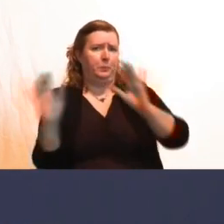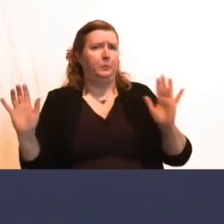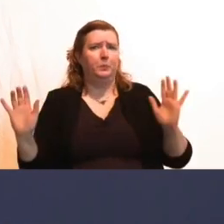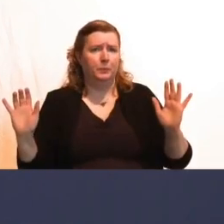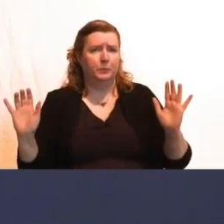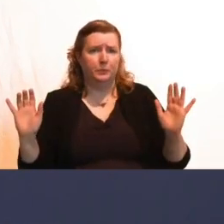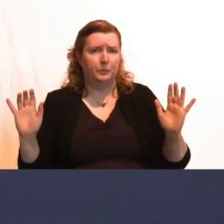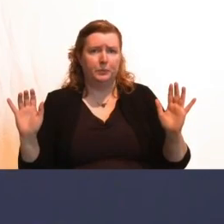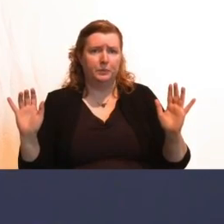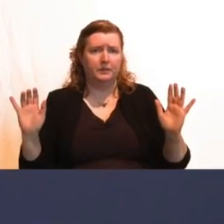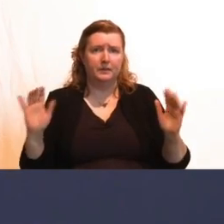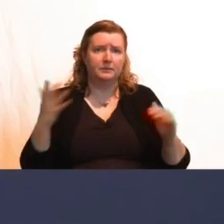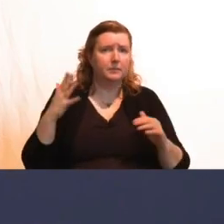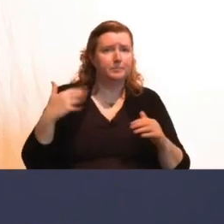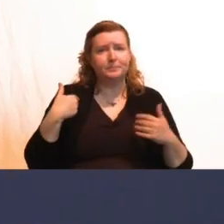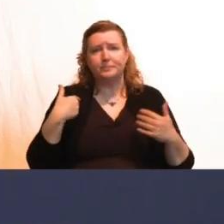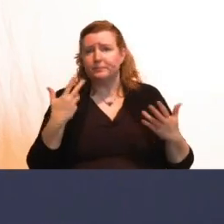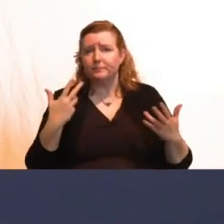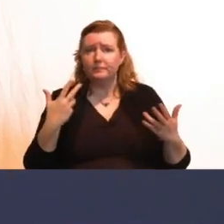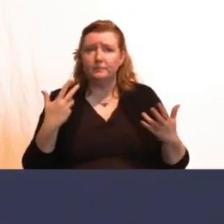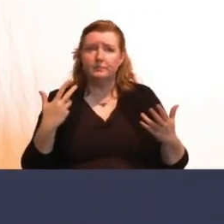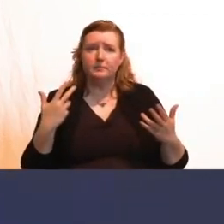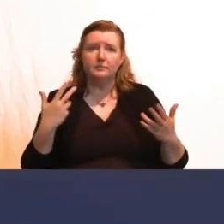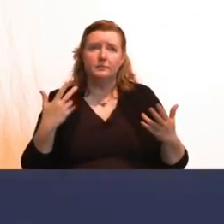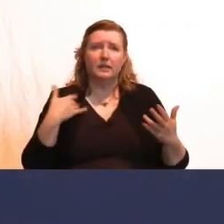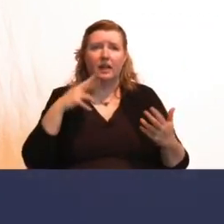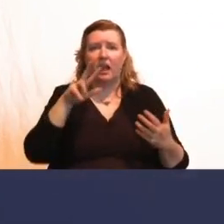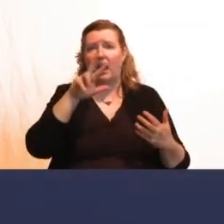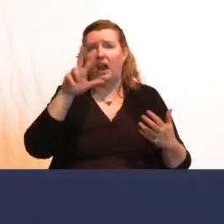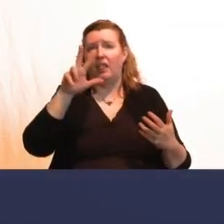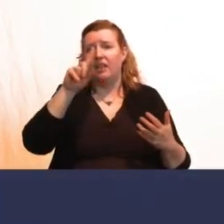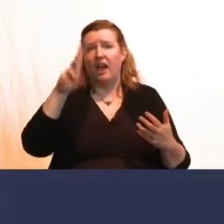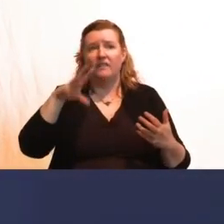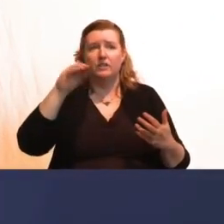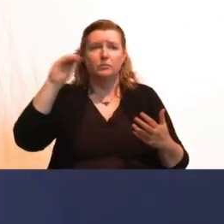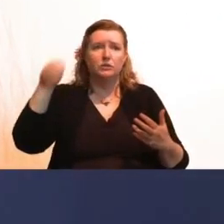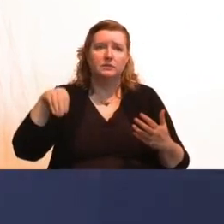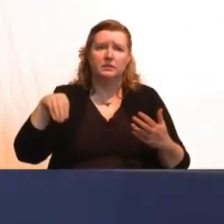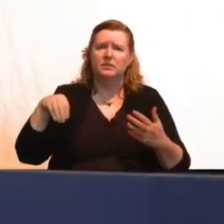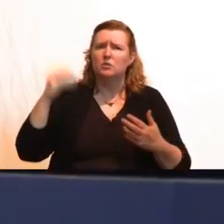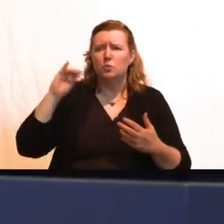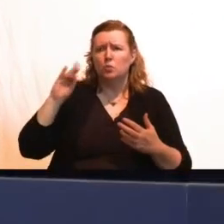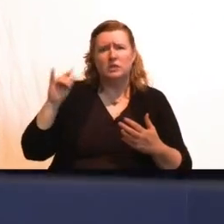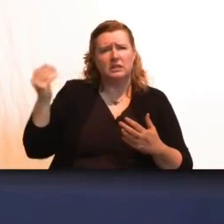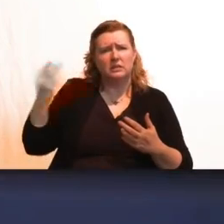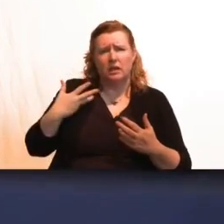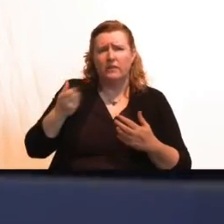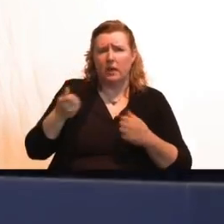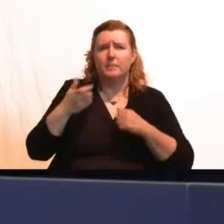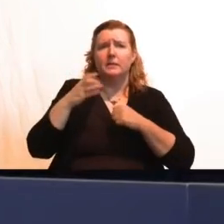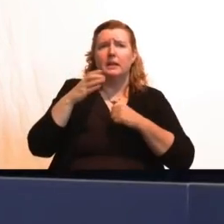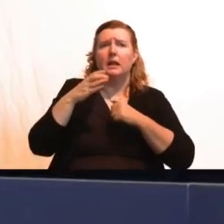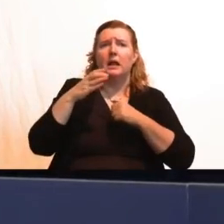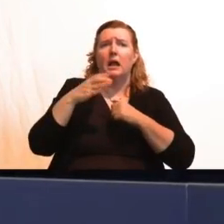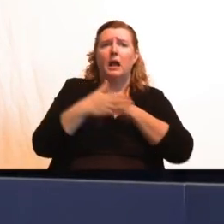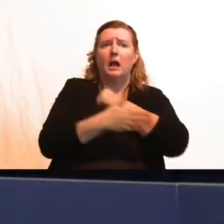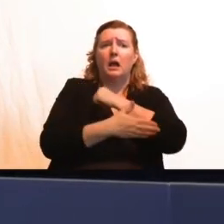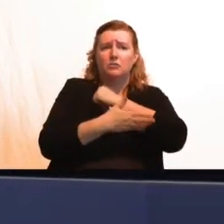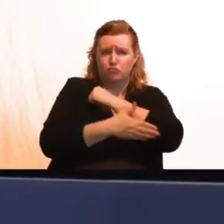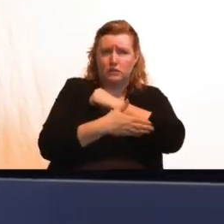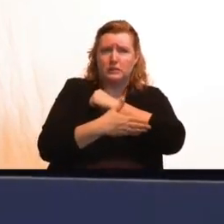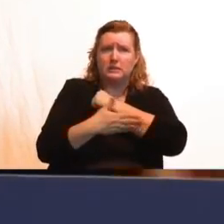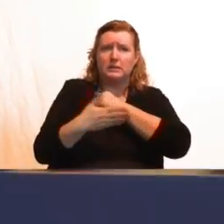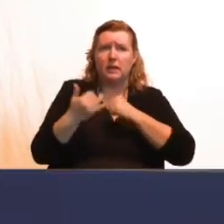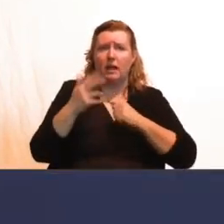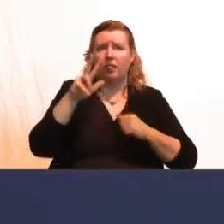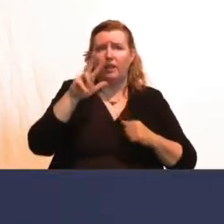Nationally, 3.5% of the cases are BA2, which is subvariant. But higher in our region, We're right? higher in our region. We're sort of something that looks a little bit